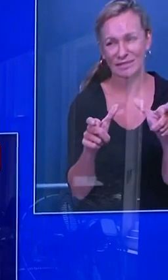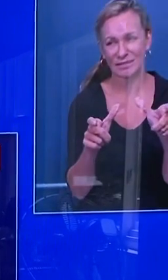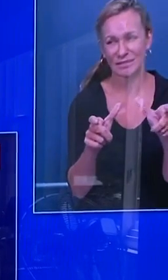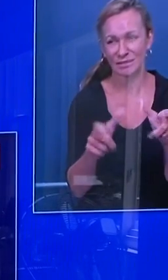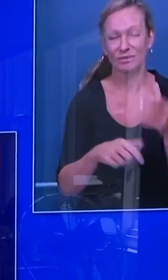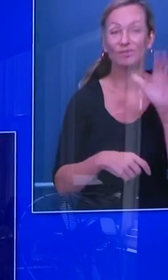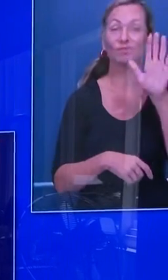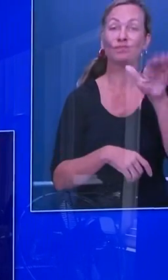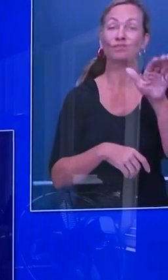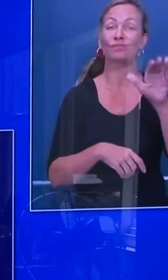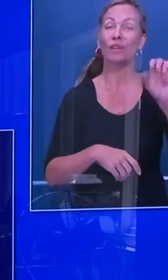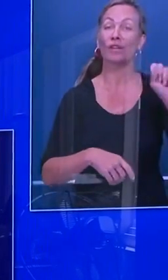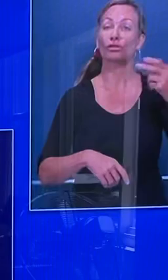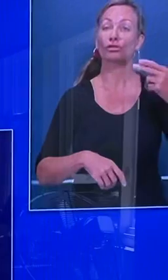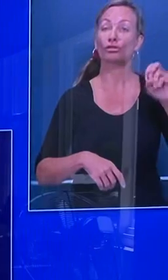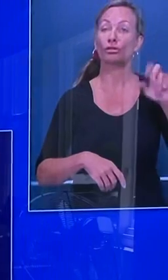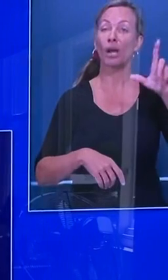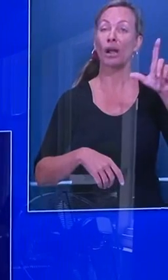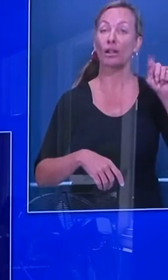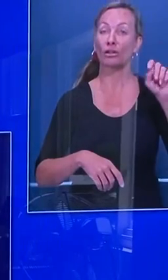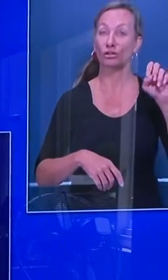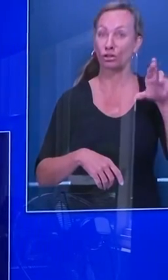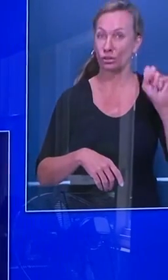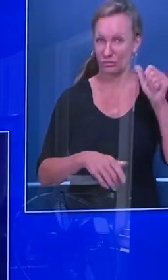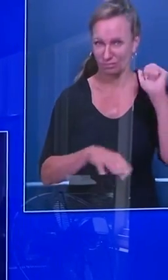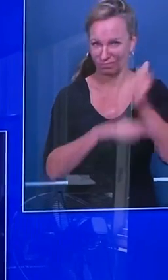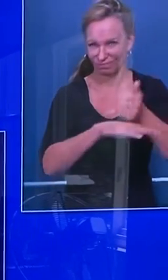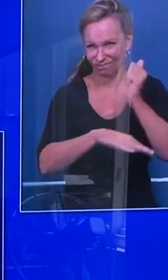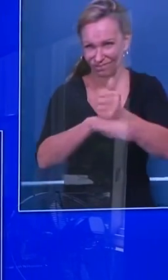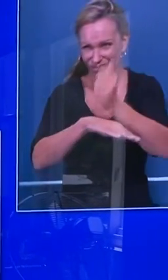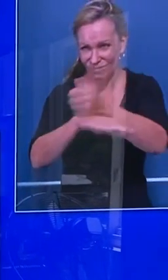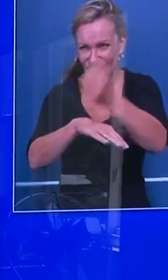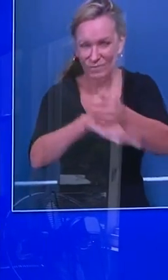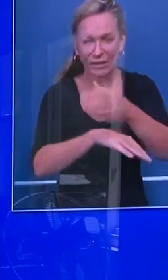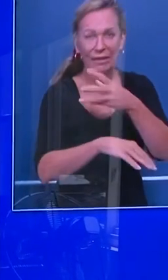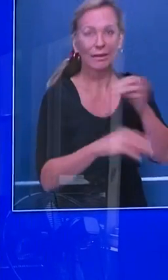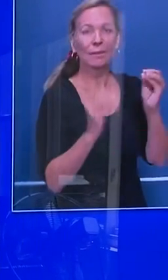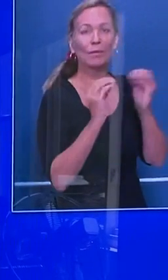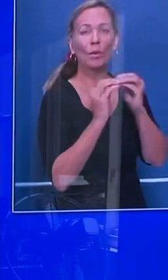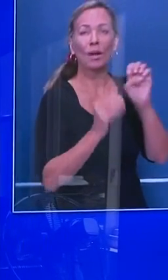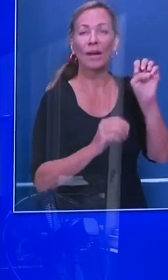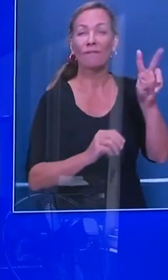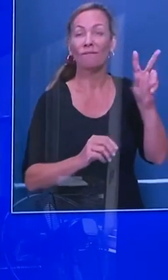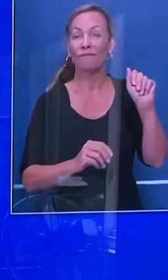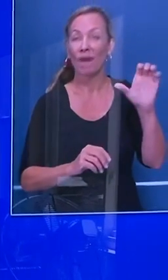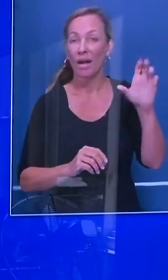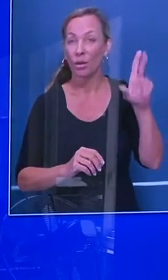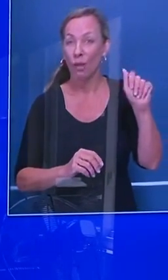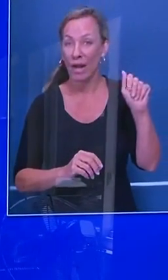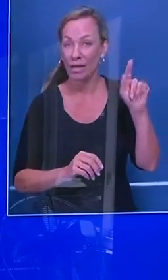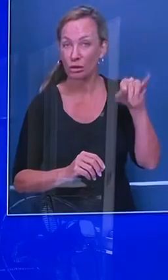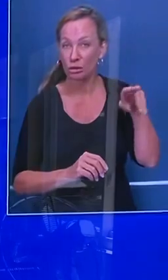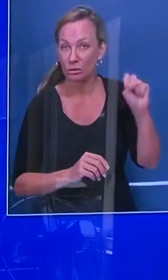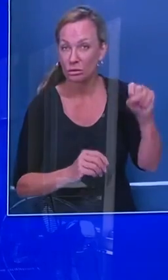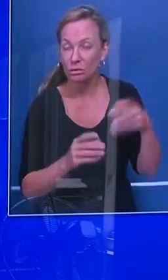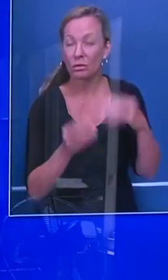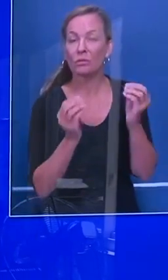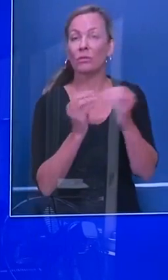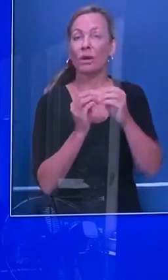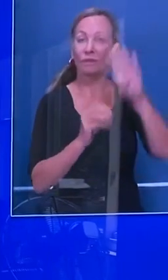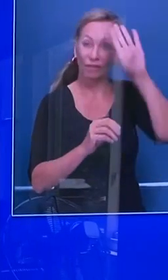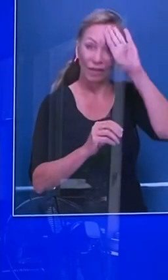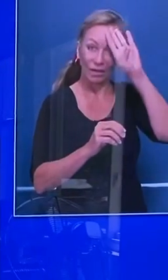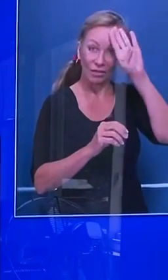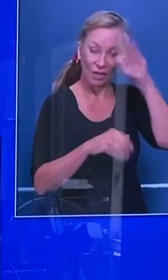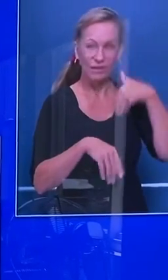getting more personnel on that fire, have over the course of the last 48 hours, in particular the last 24 hours, more engines,